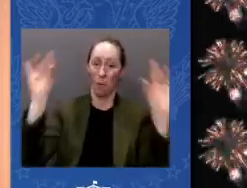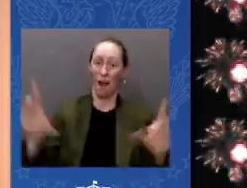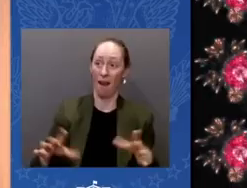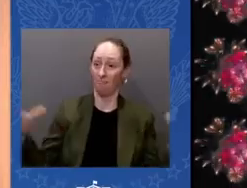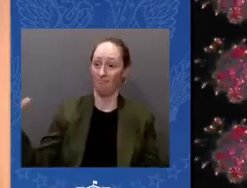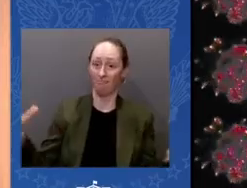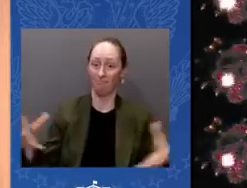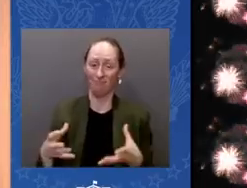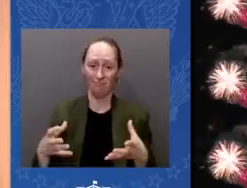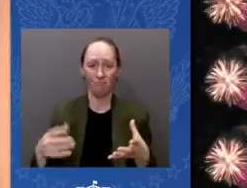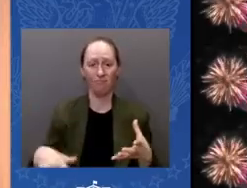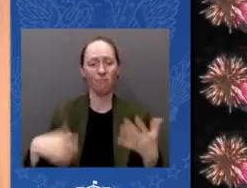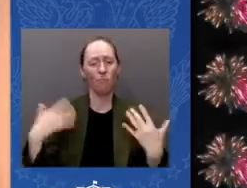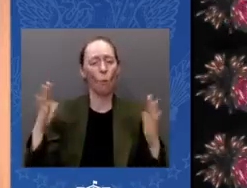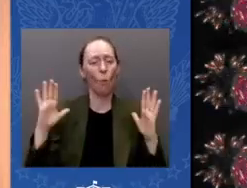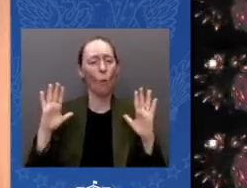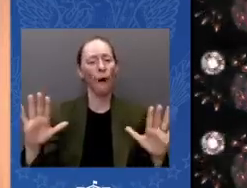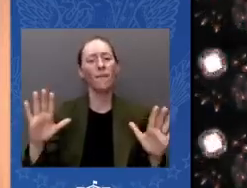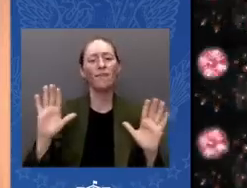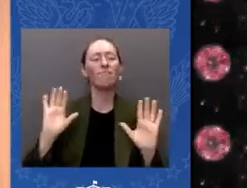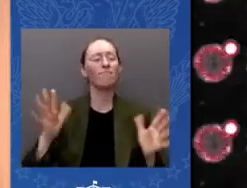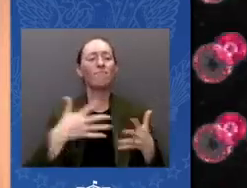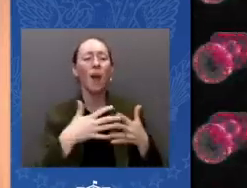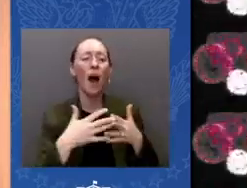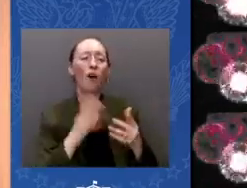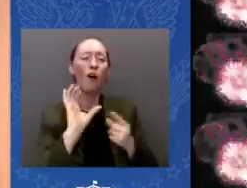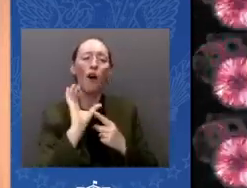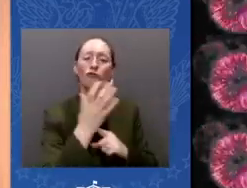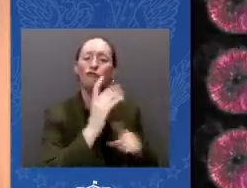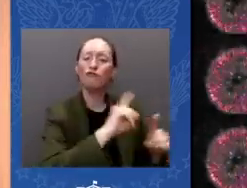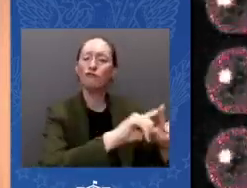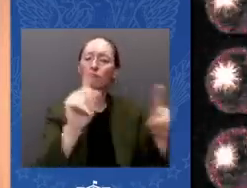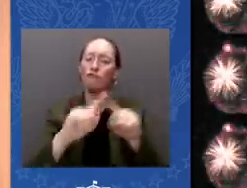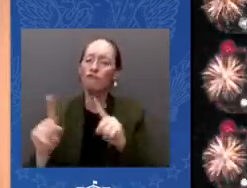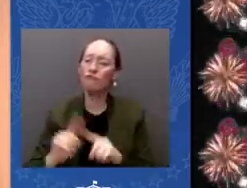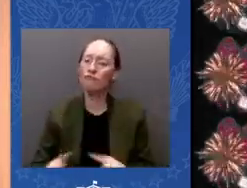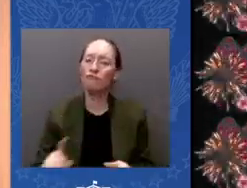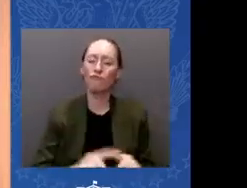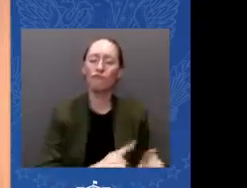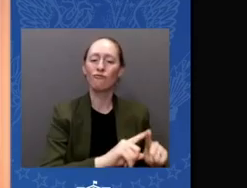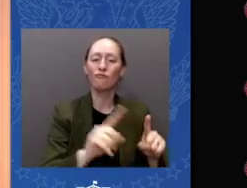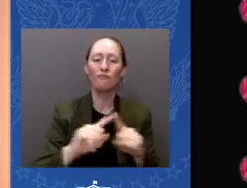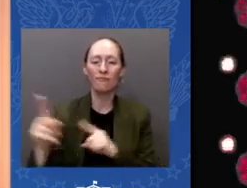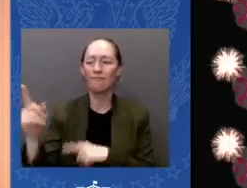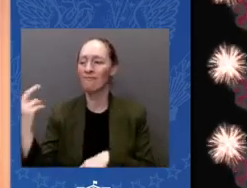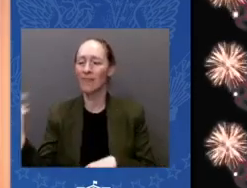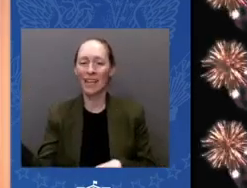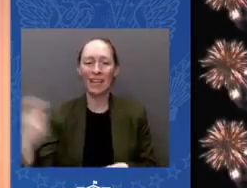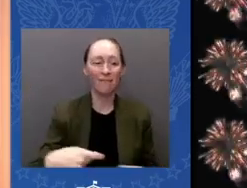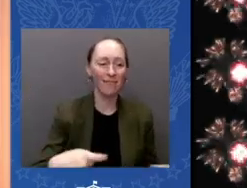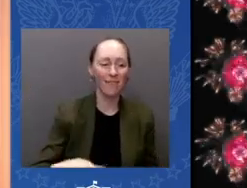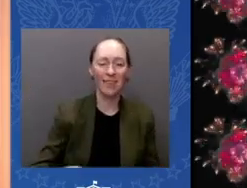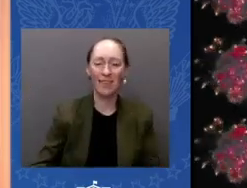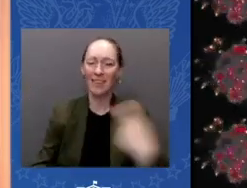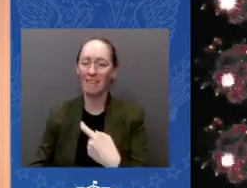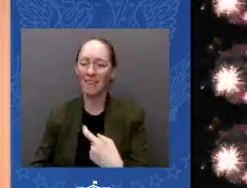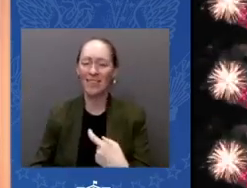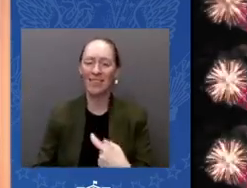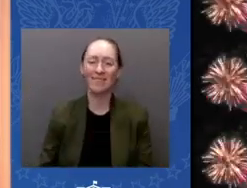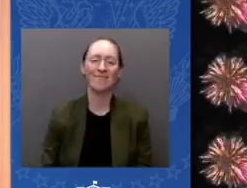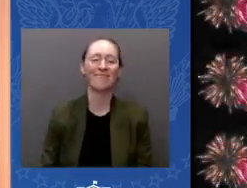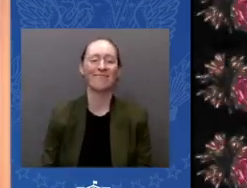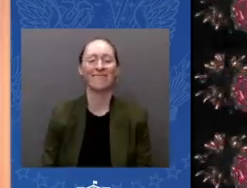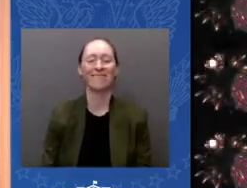and exchange gifts and sweets and hosting feasts and for family and friends, organizing cultural programs that